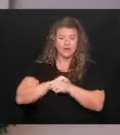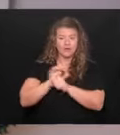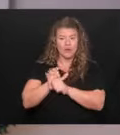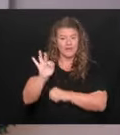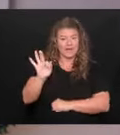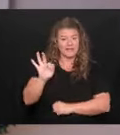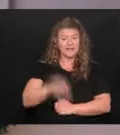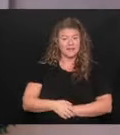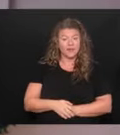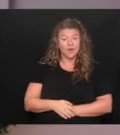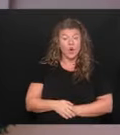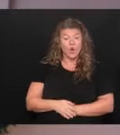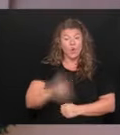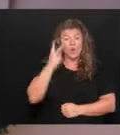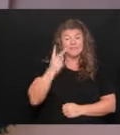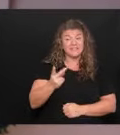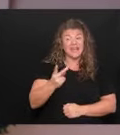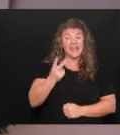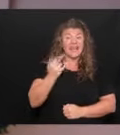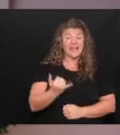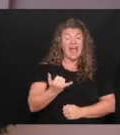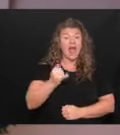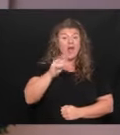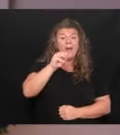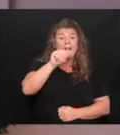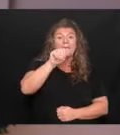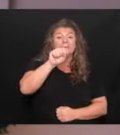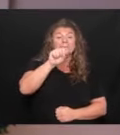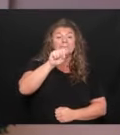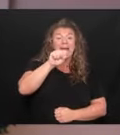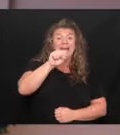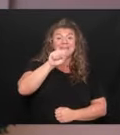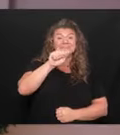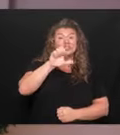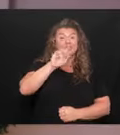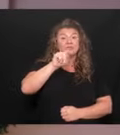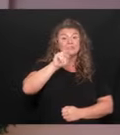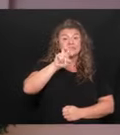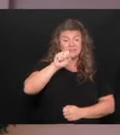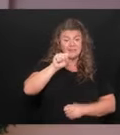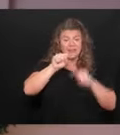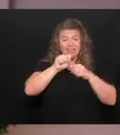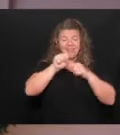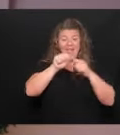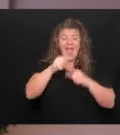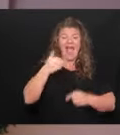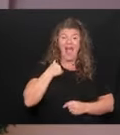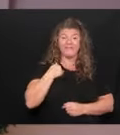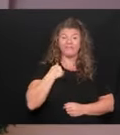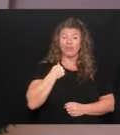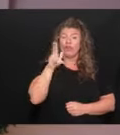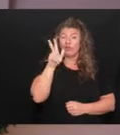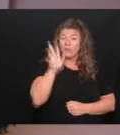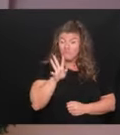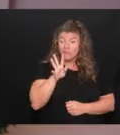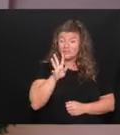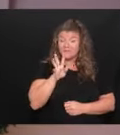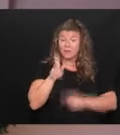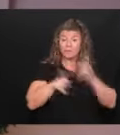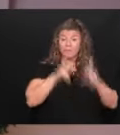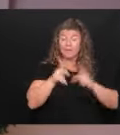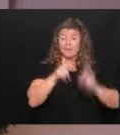reported, say, in the Massachusetts, in that beach town in Massachusetts, Provincetown, where 3/4 of people who